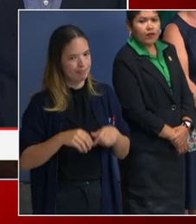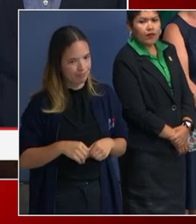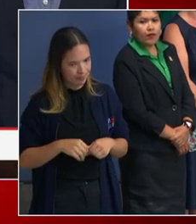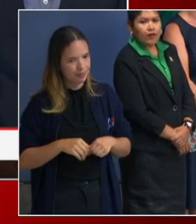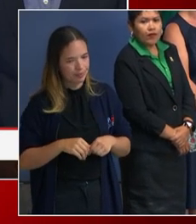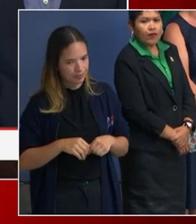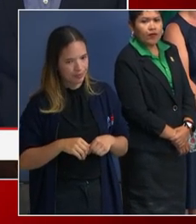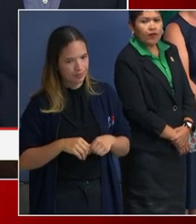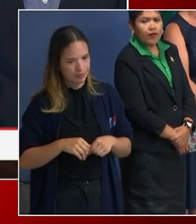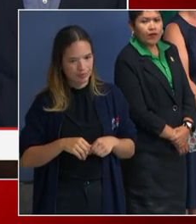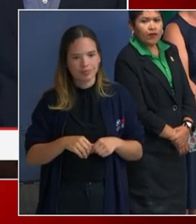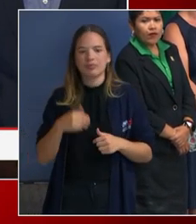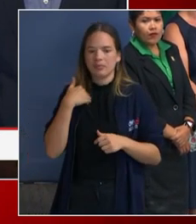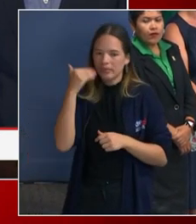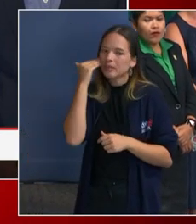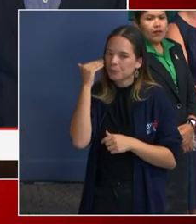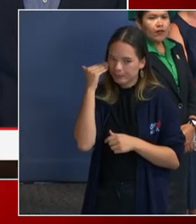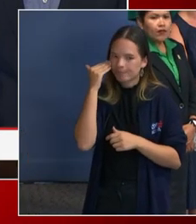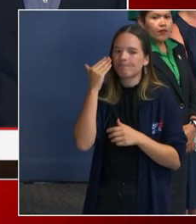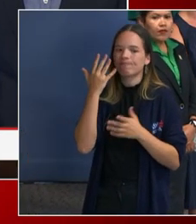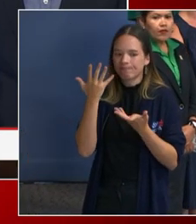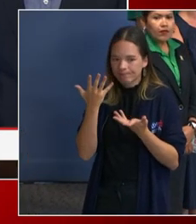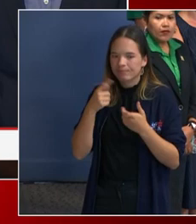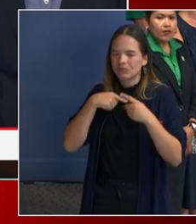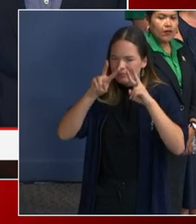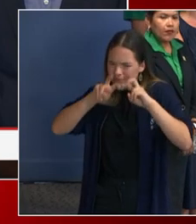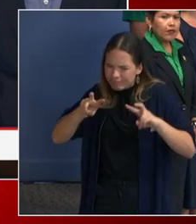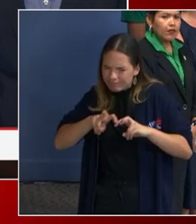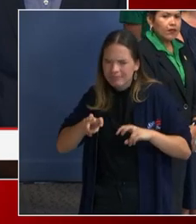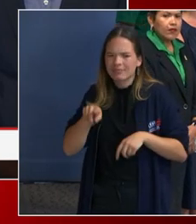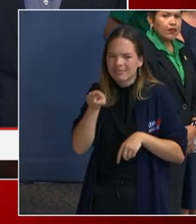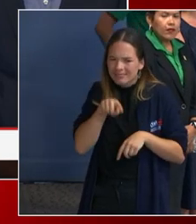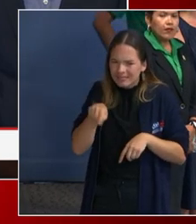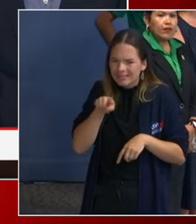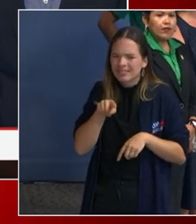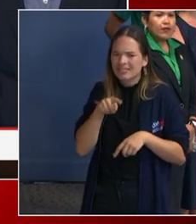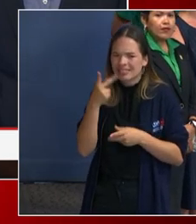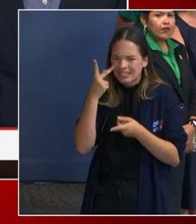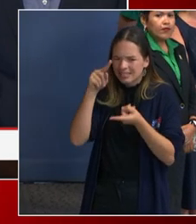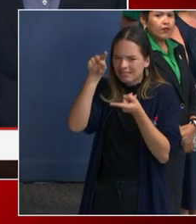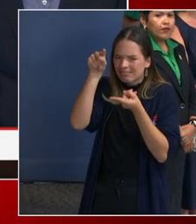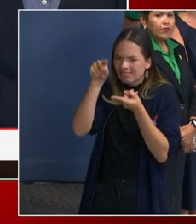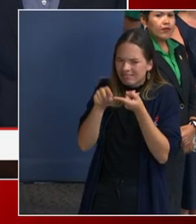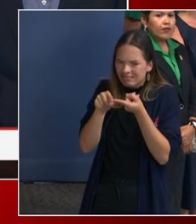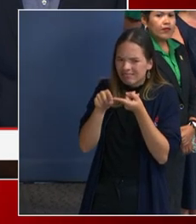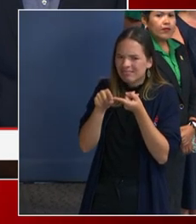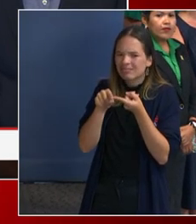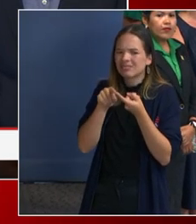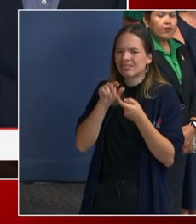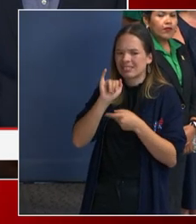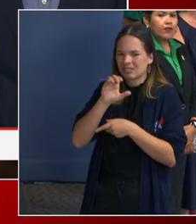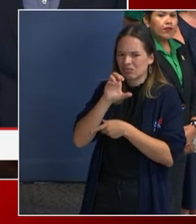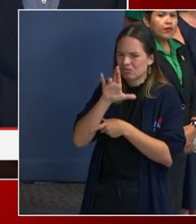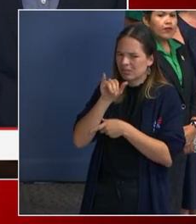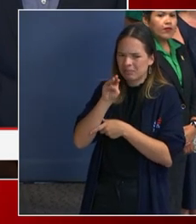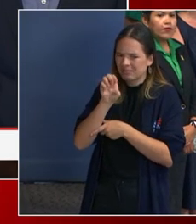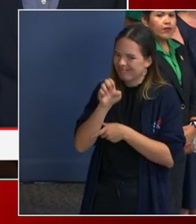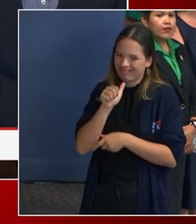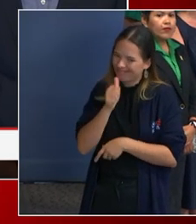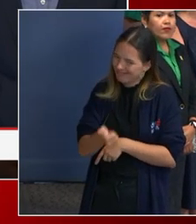of these curfews have said they're ineffective in reducing crime. Should a 13-year-old be out in the middle of the night?